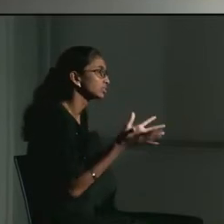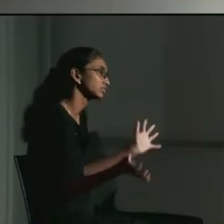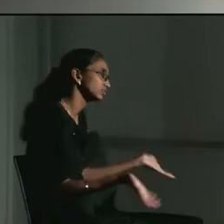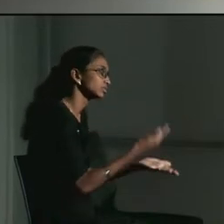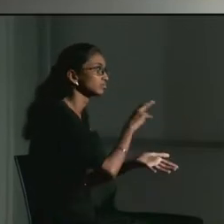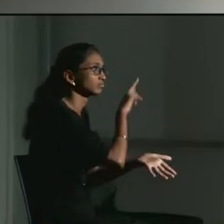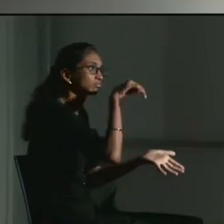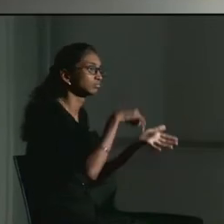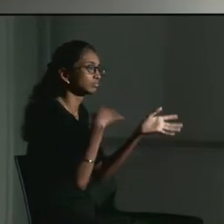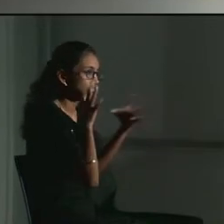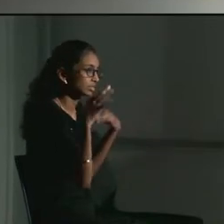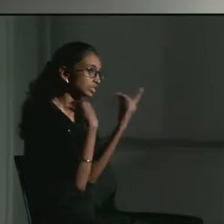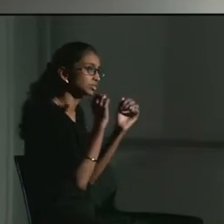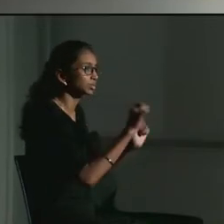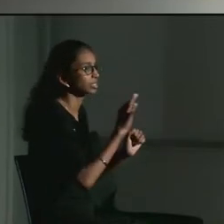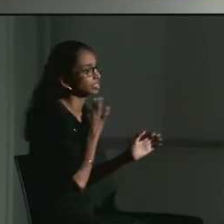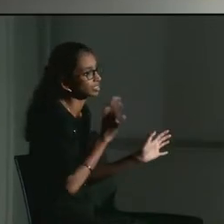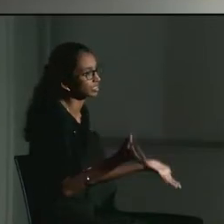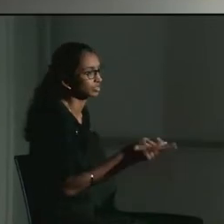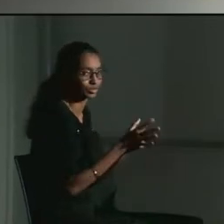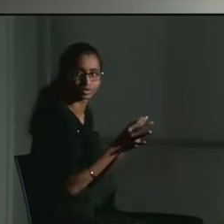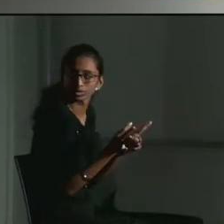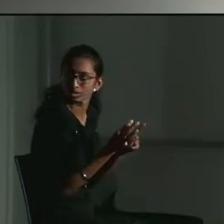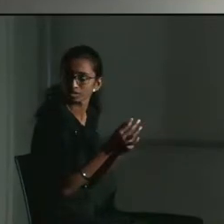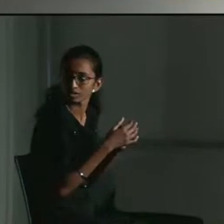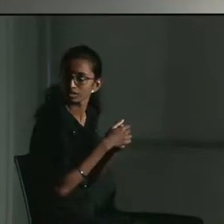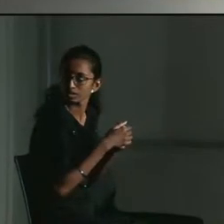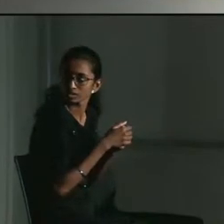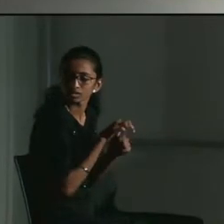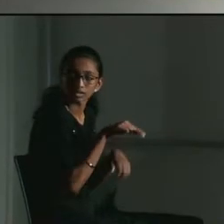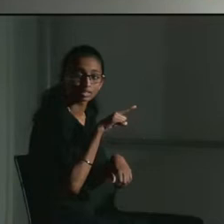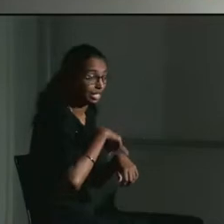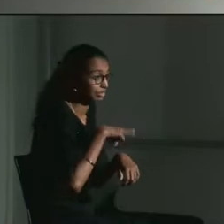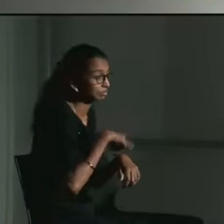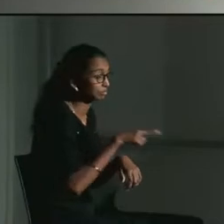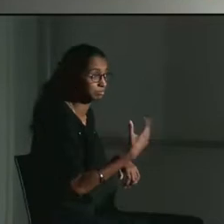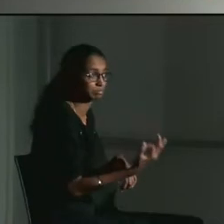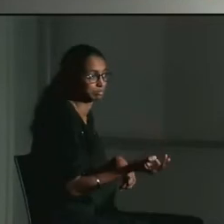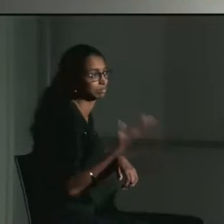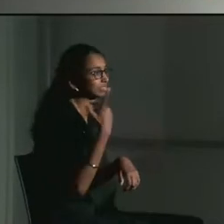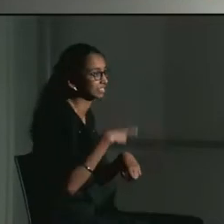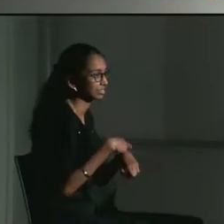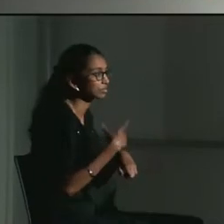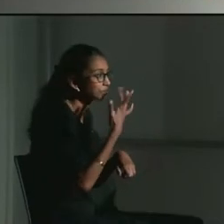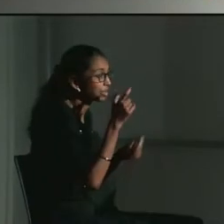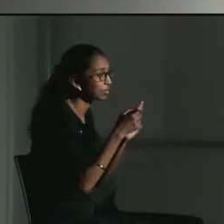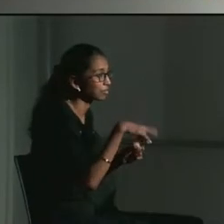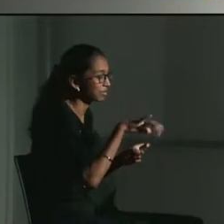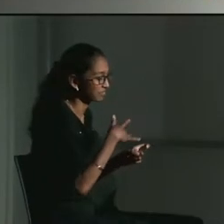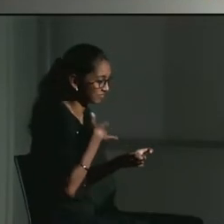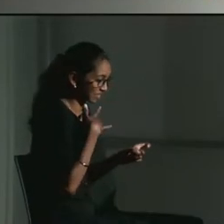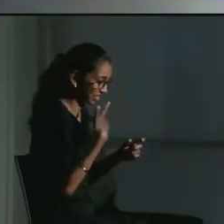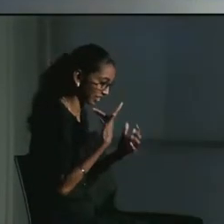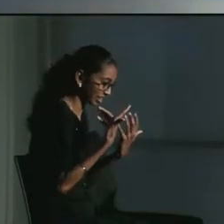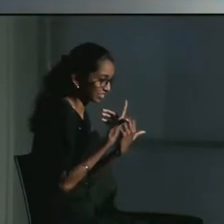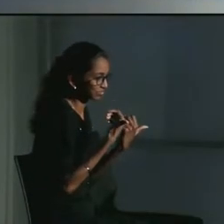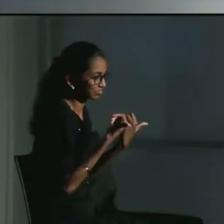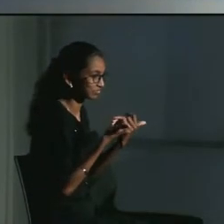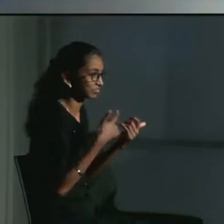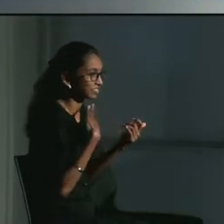stage. And it was a really fascinating curation, because I think they just let themselves go, and it went on for something